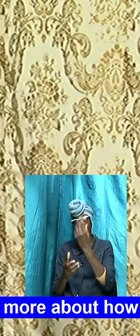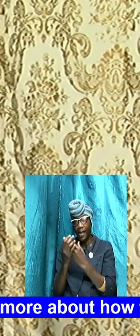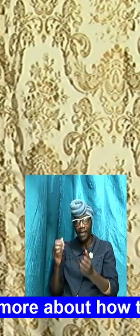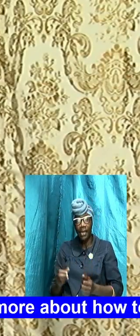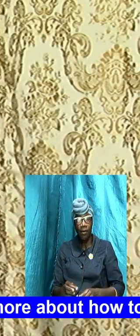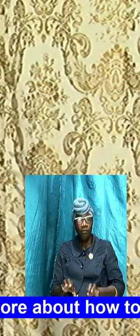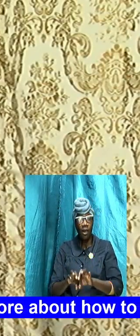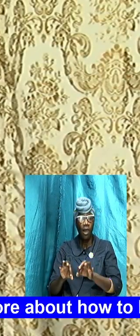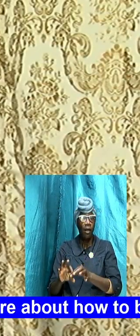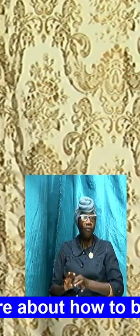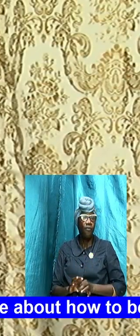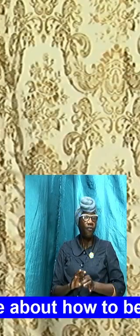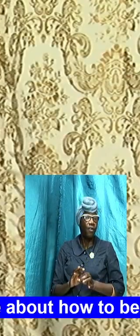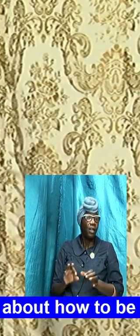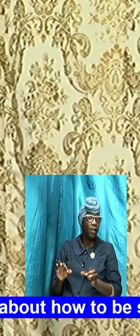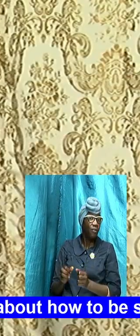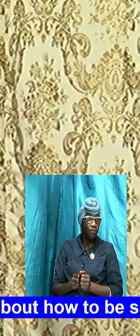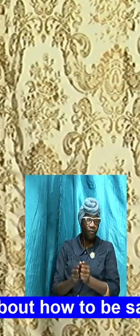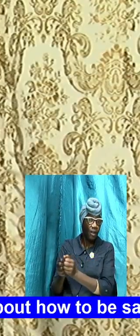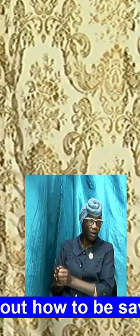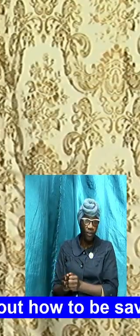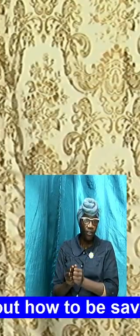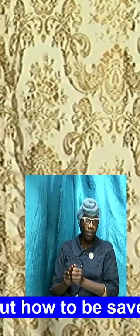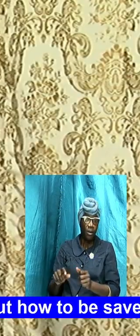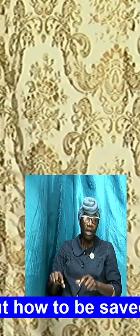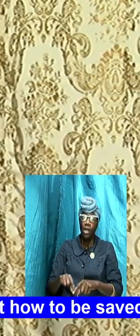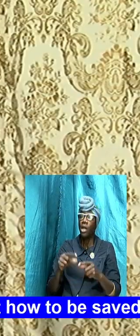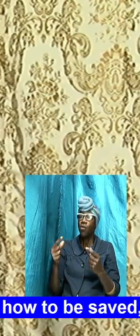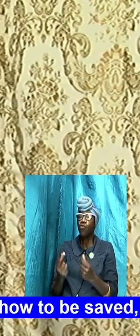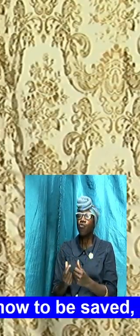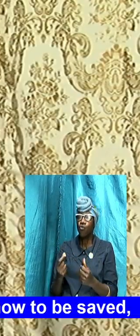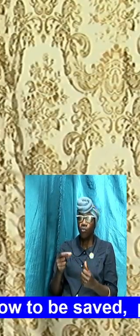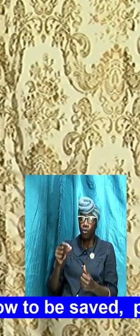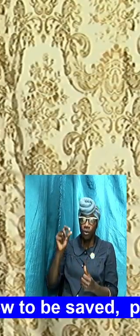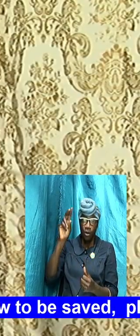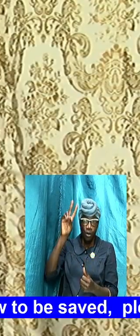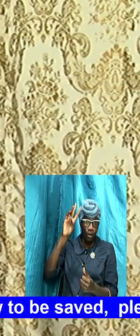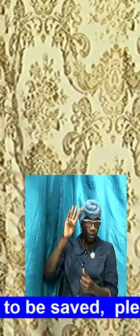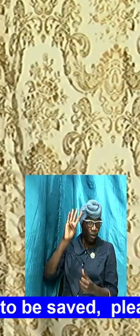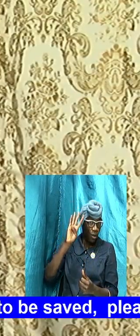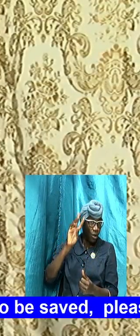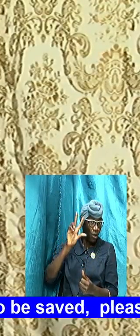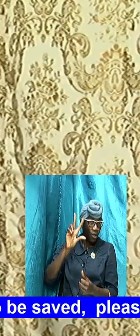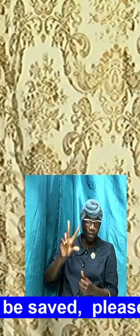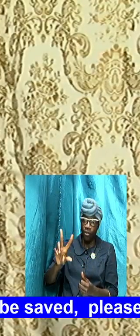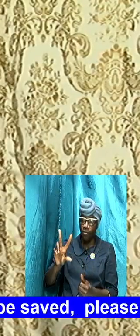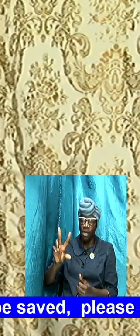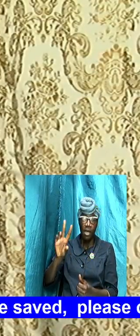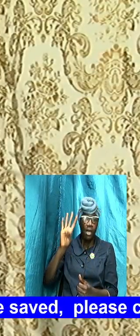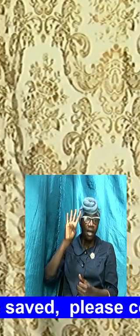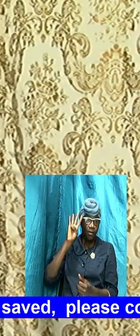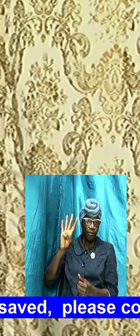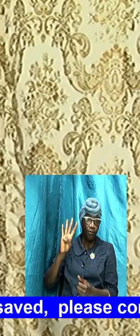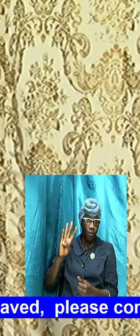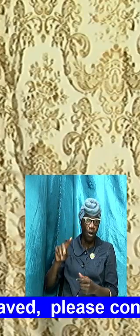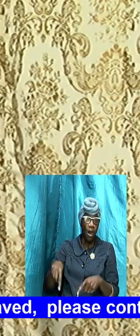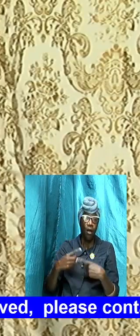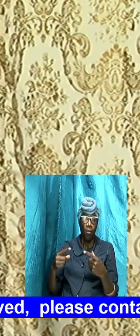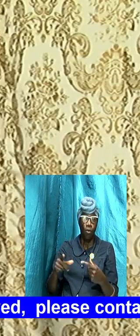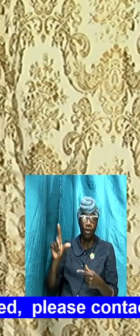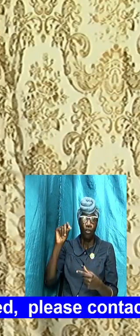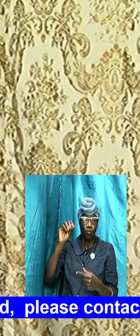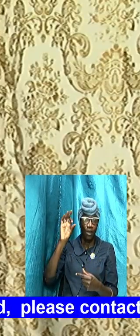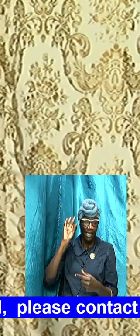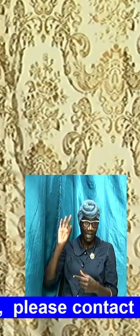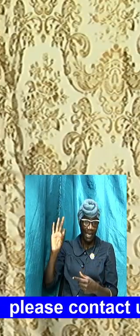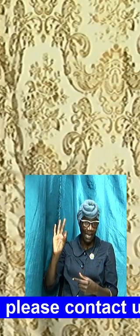persons who are born group 3 and 4 would come out. And again, everybody who is eligible for the right hand of fellowship would come out. So make